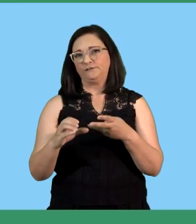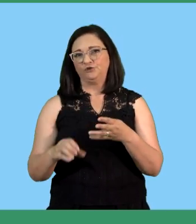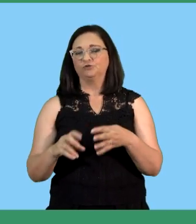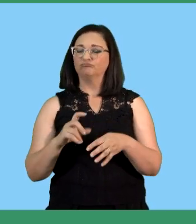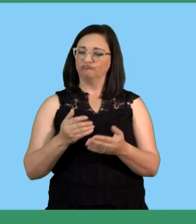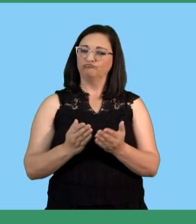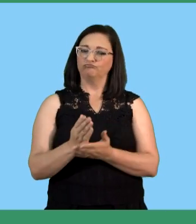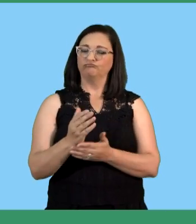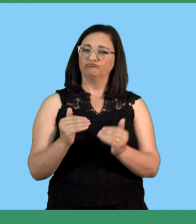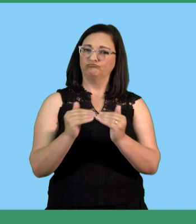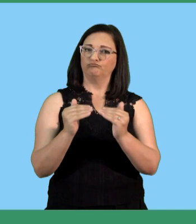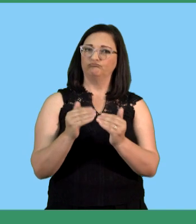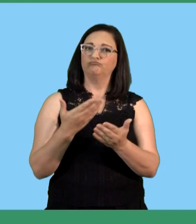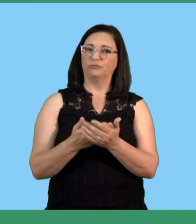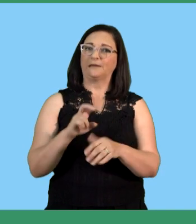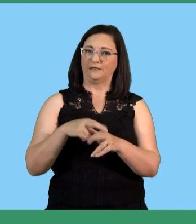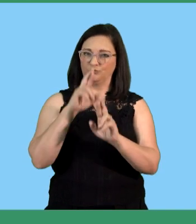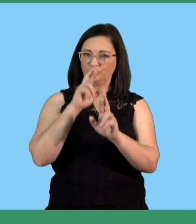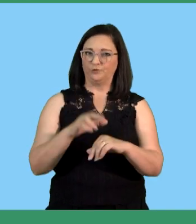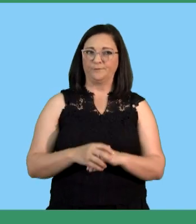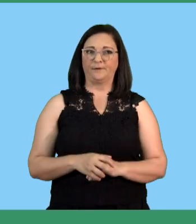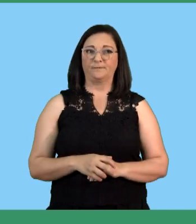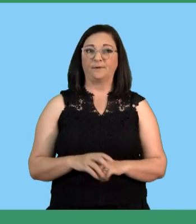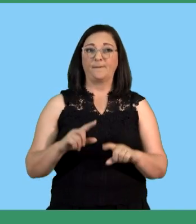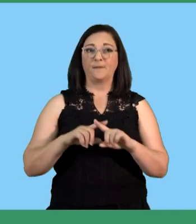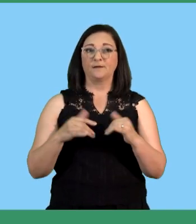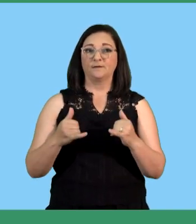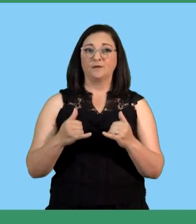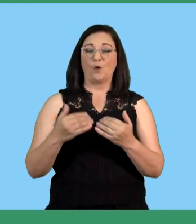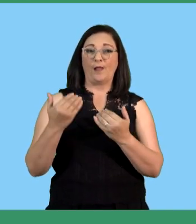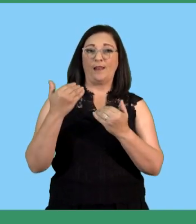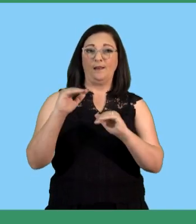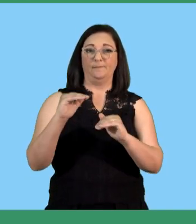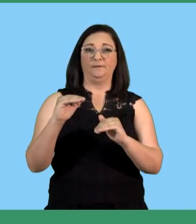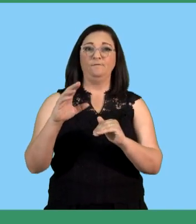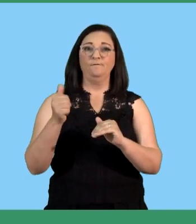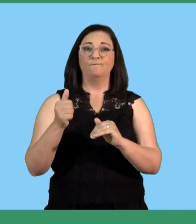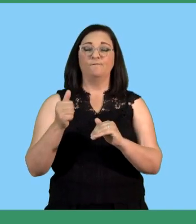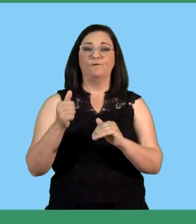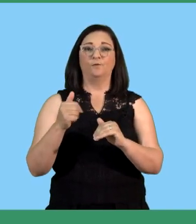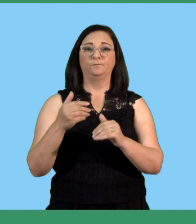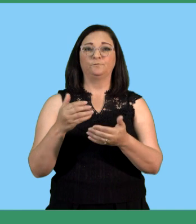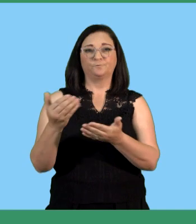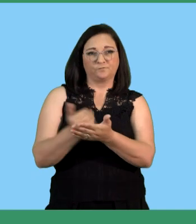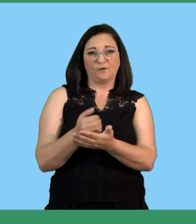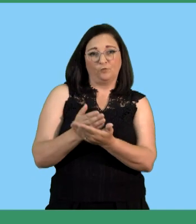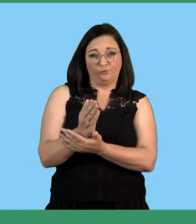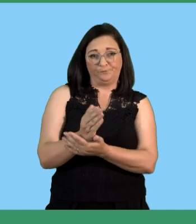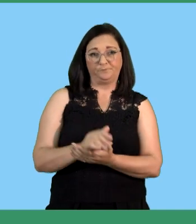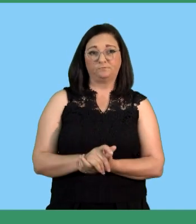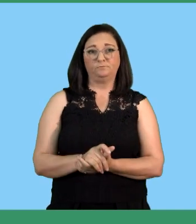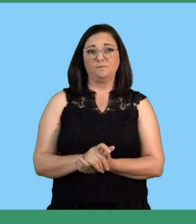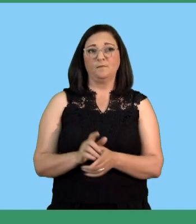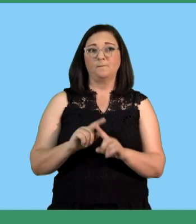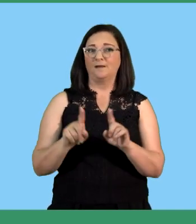written notices of clauses that may limit consumer rights. Businesses may not market or sell goods